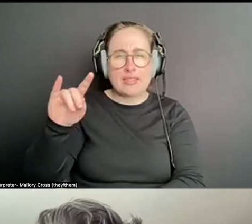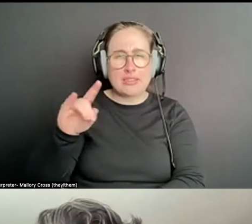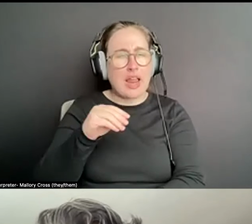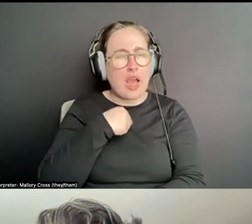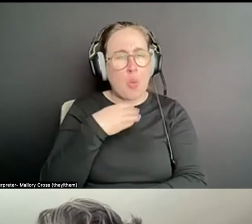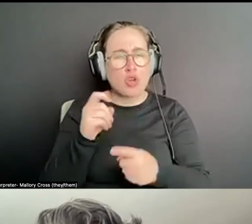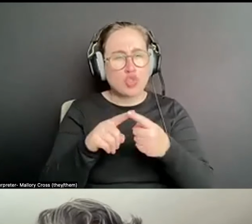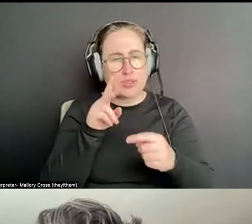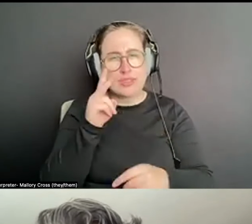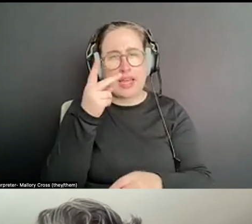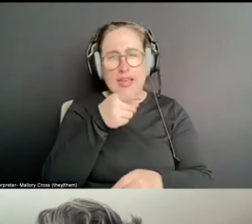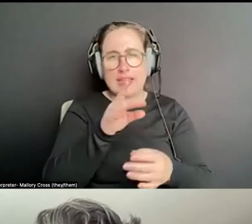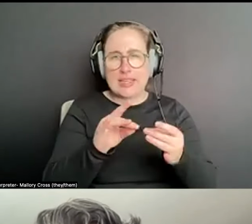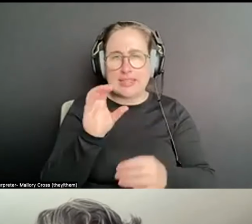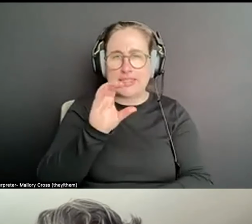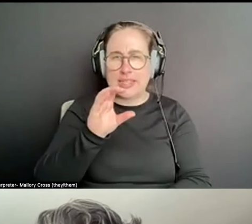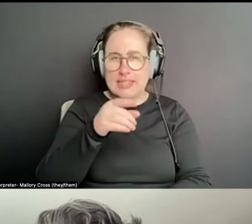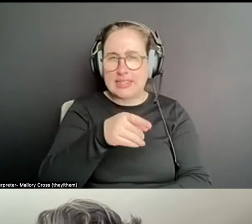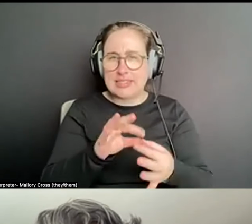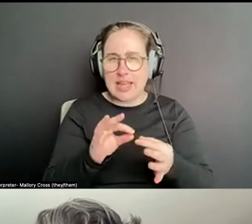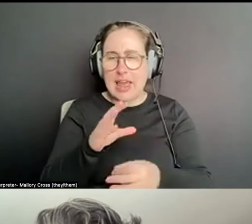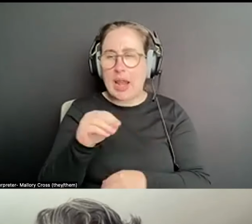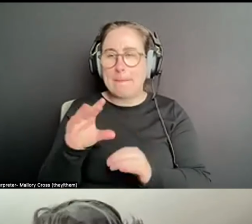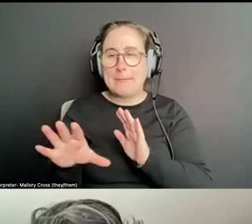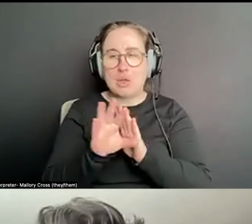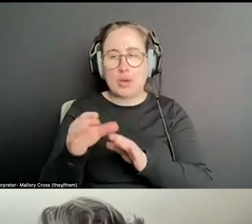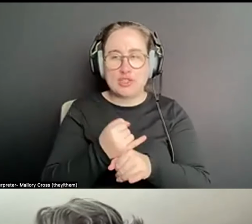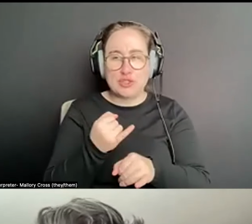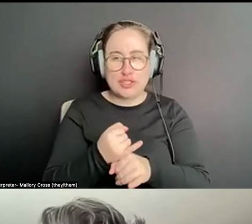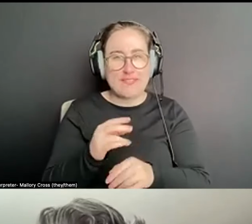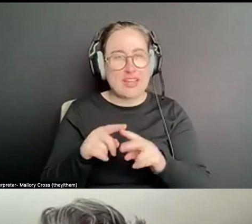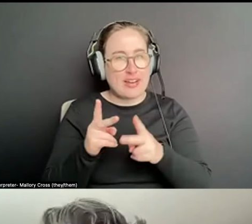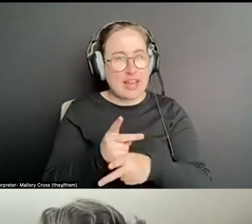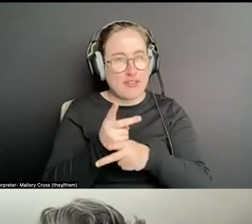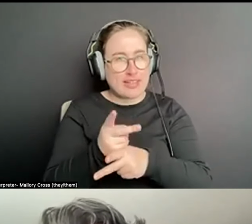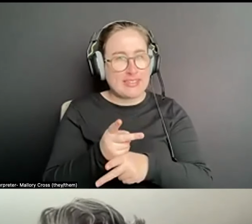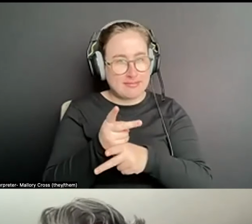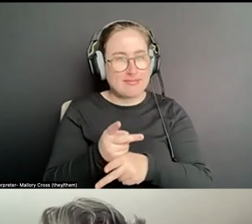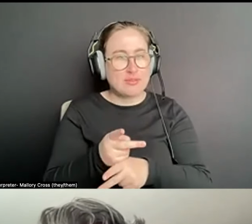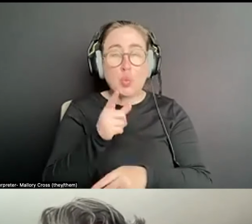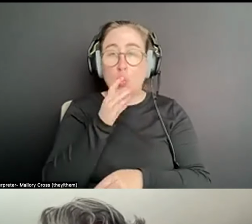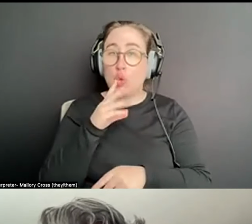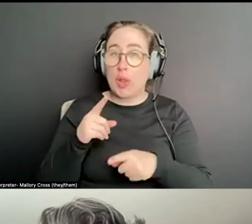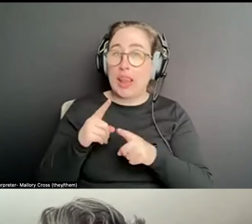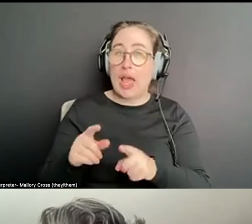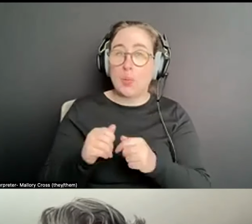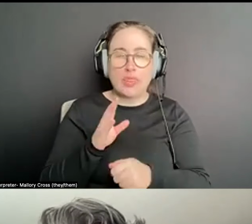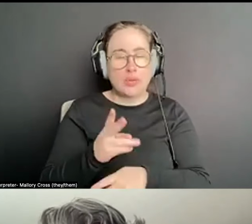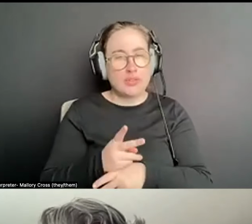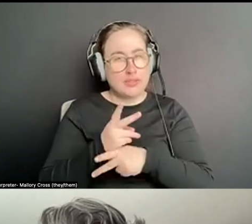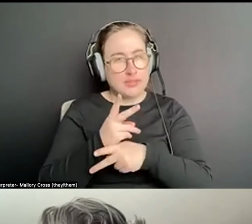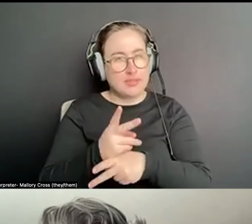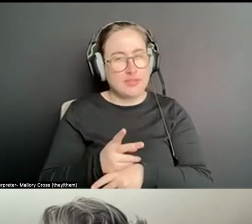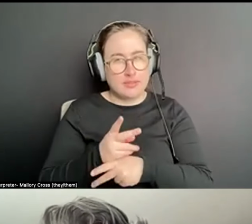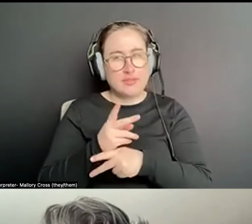seeing in the comments about choosing your institutions very carefully, choosing who you align with very carefully. That means, you know, people who